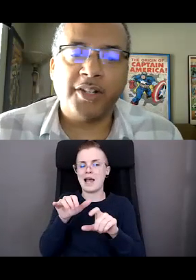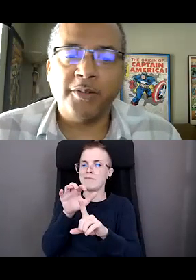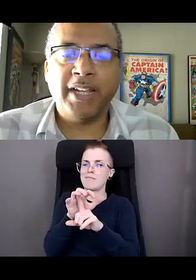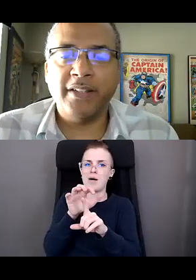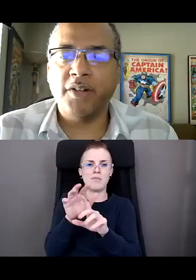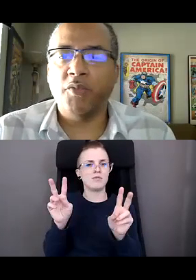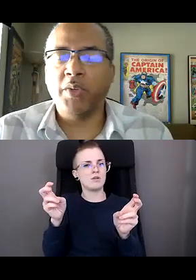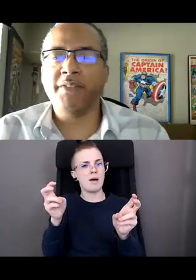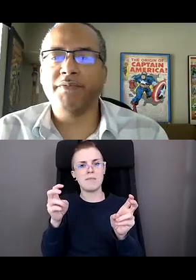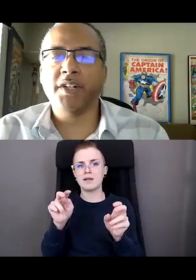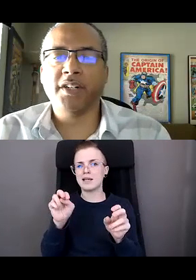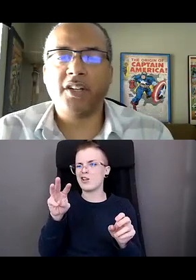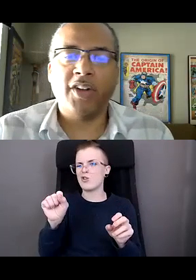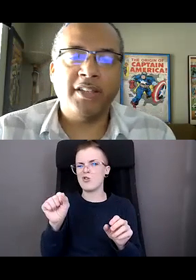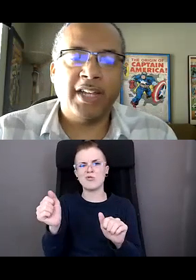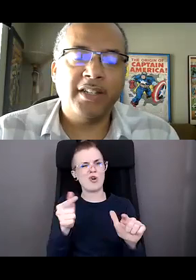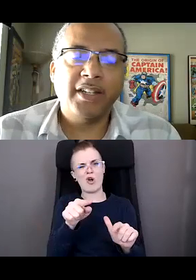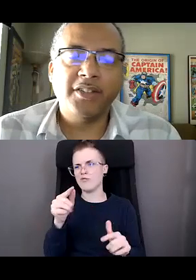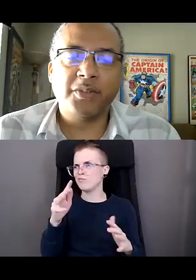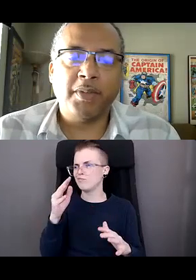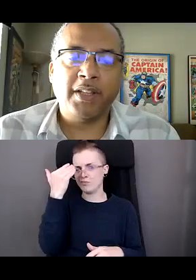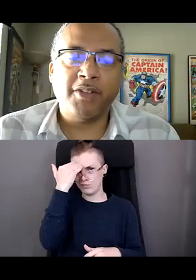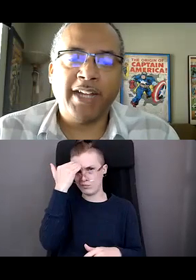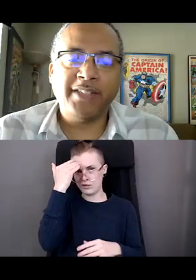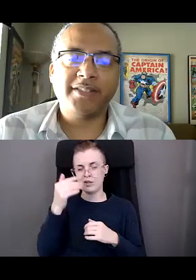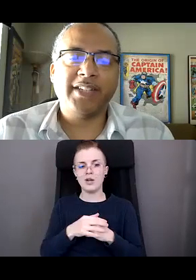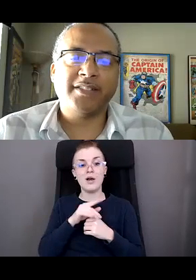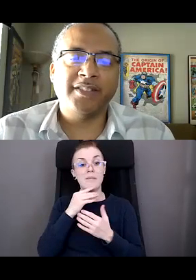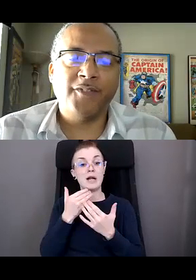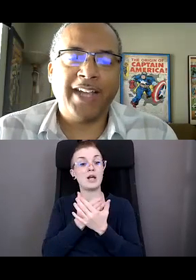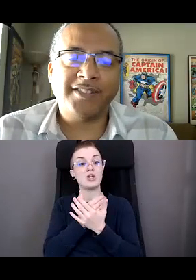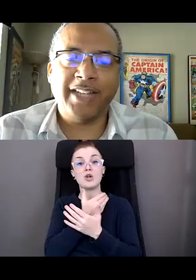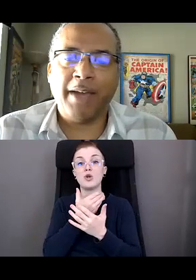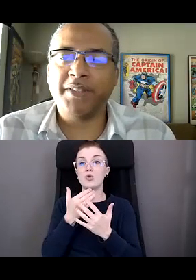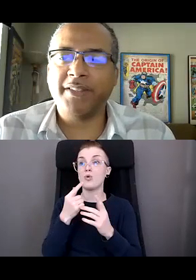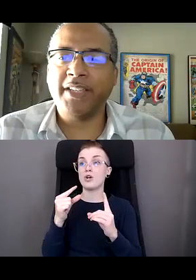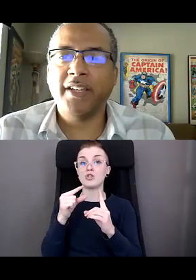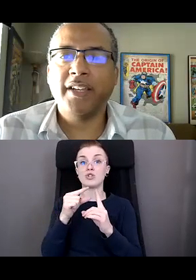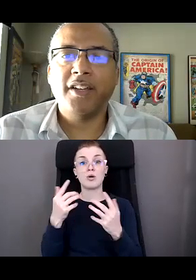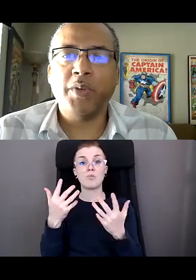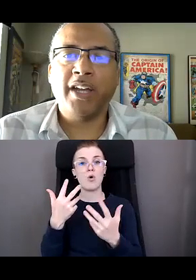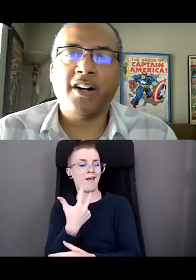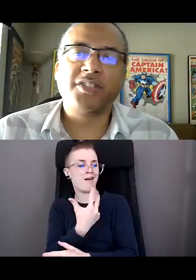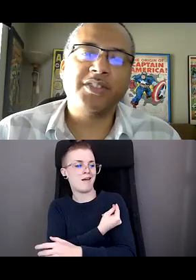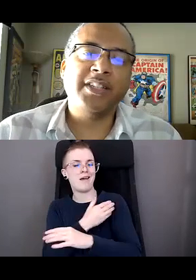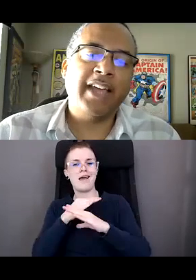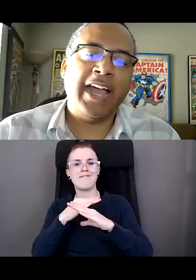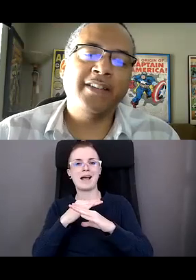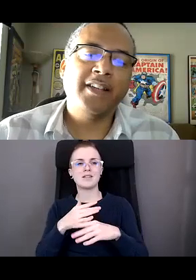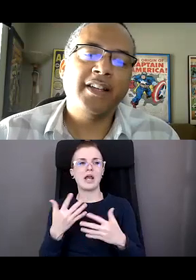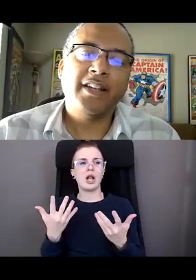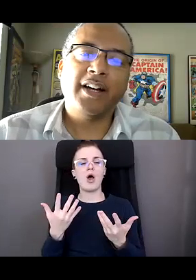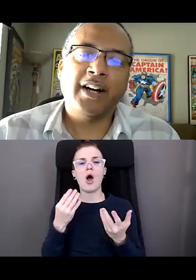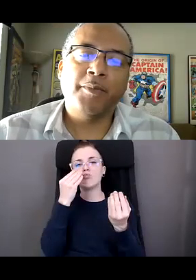new term that we've coined at Disability Rights Texas is vaccine apathy. We also see